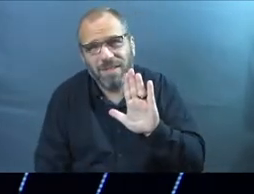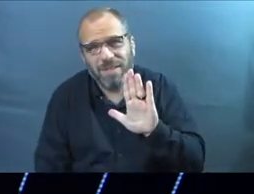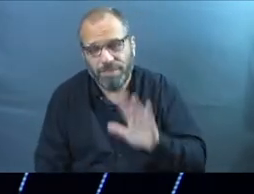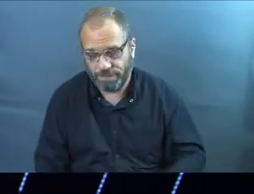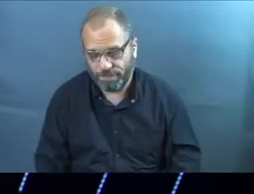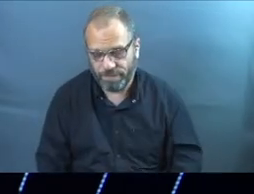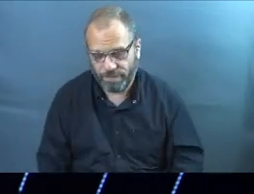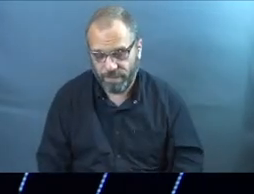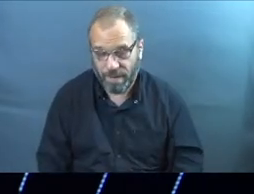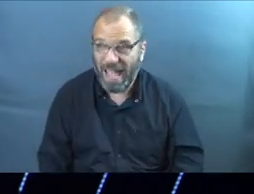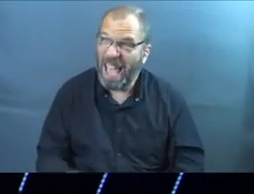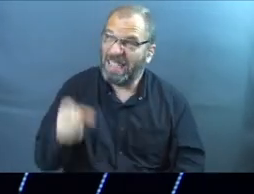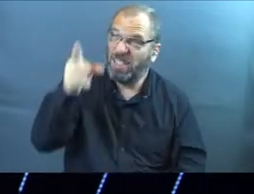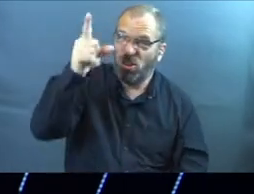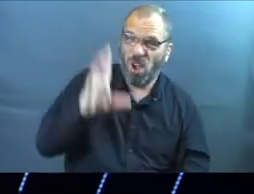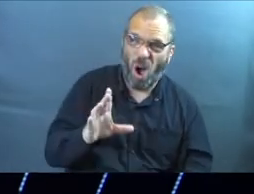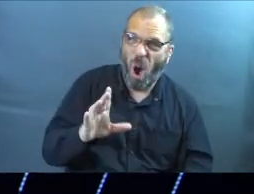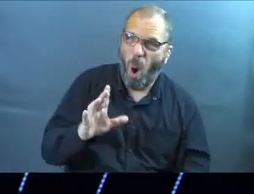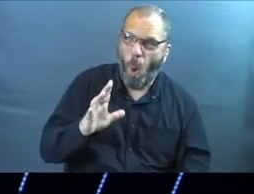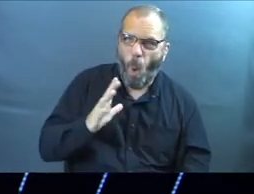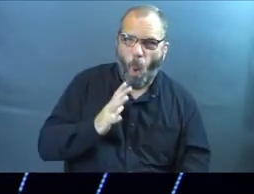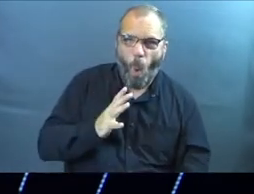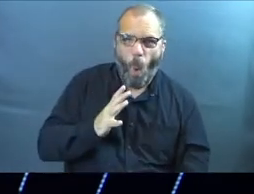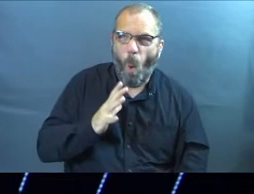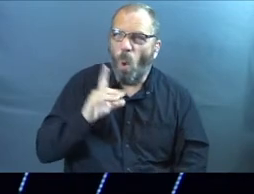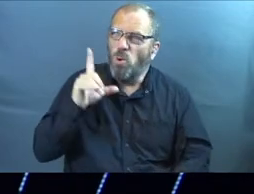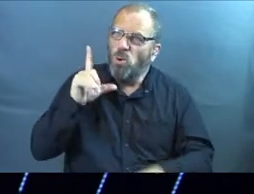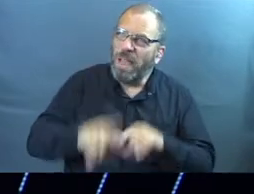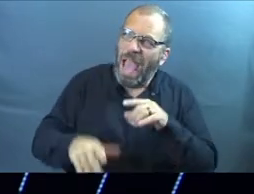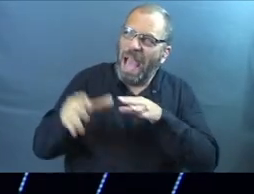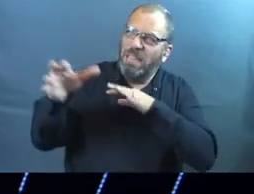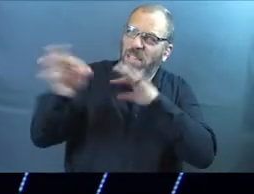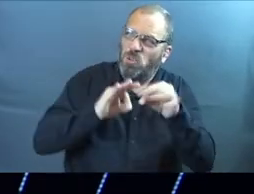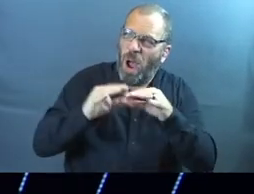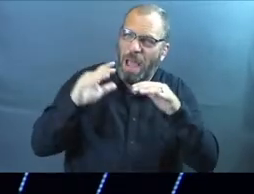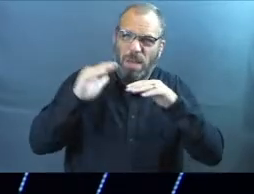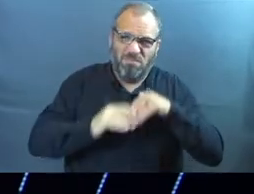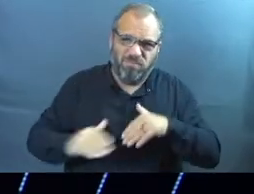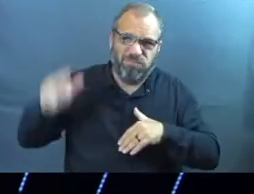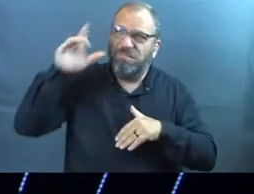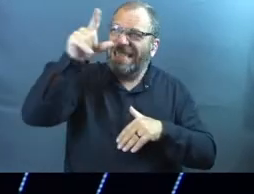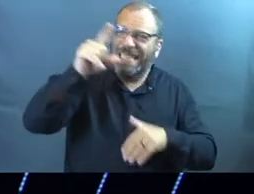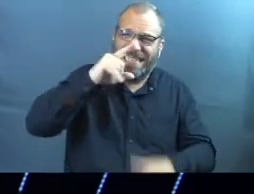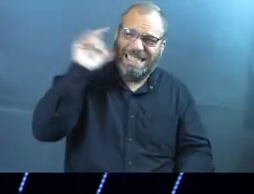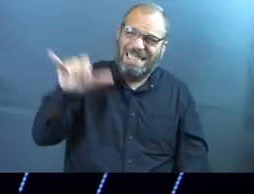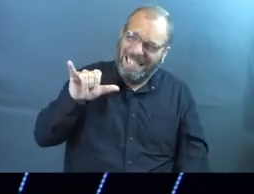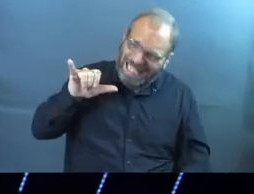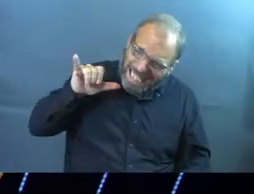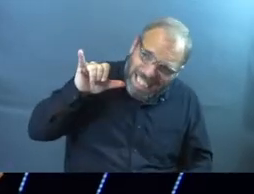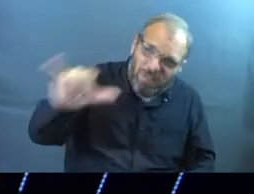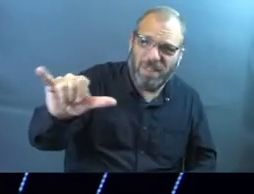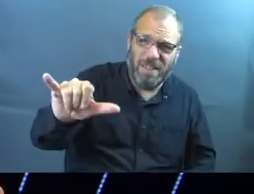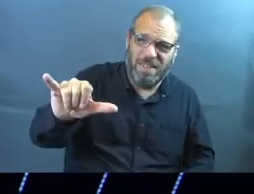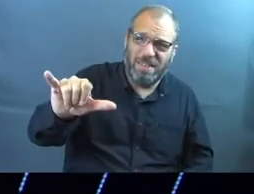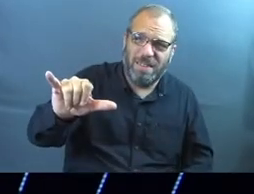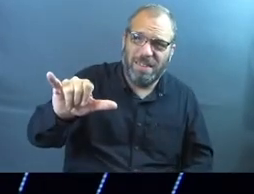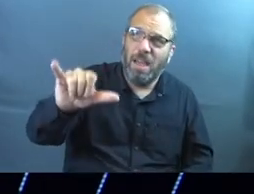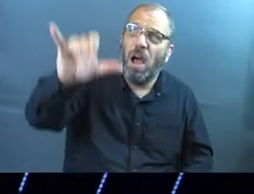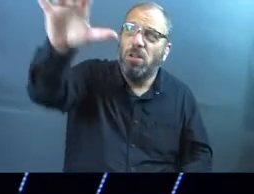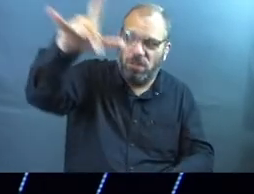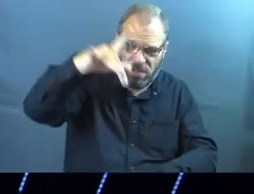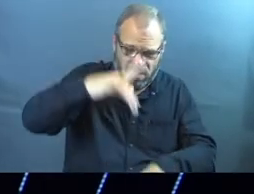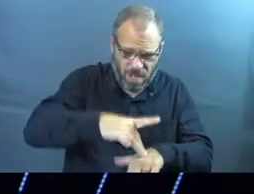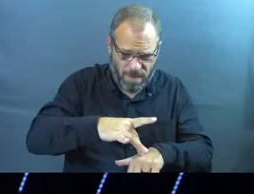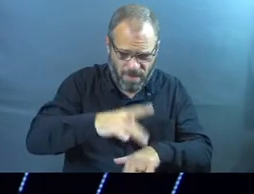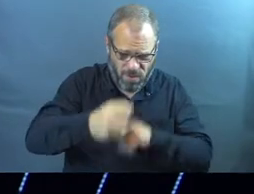And the same God who is so indescribable and beyond us, he is infinite, came to earth